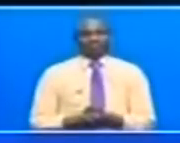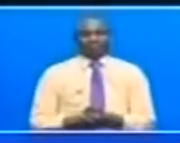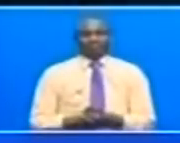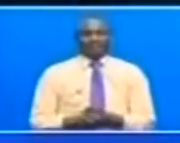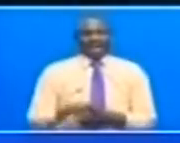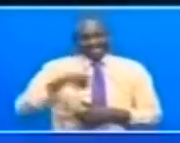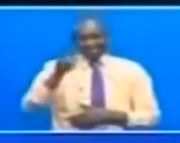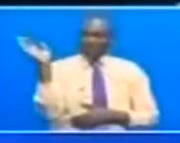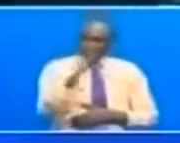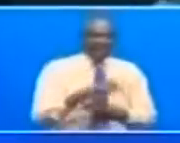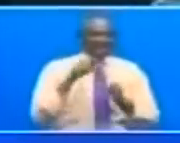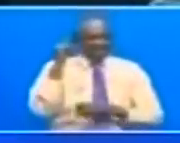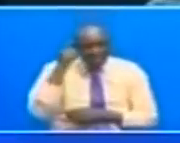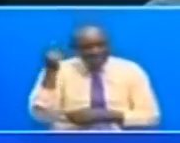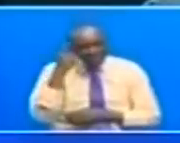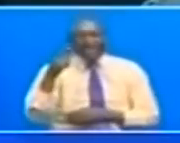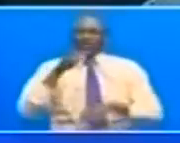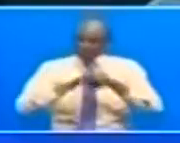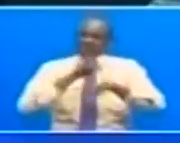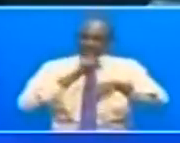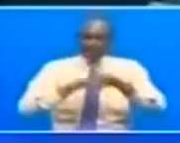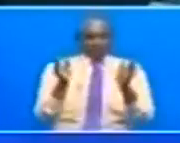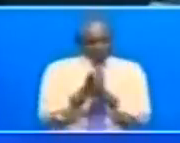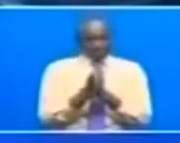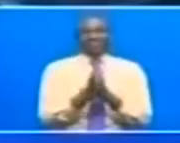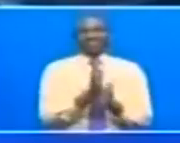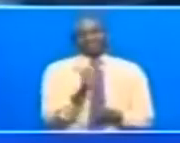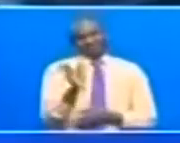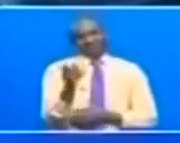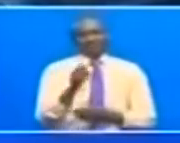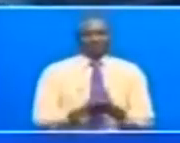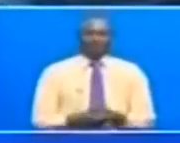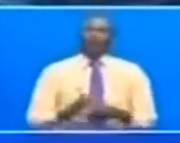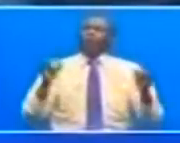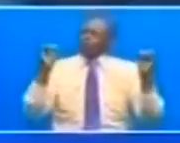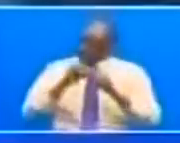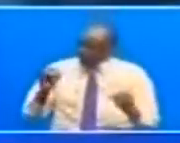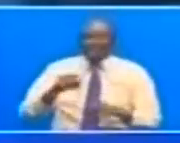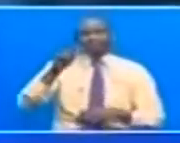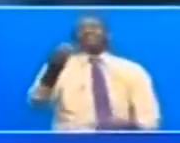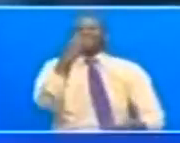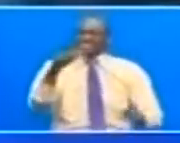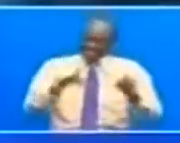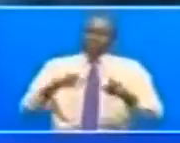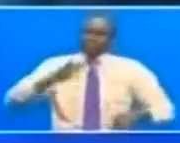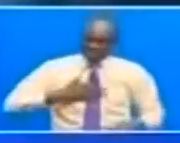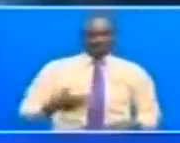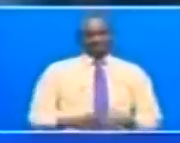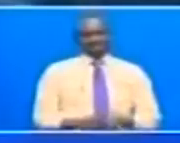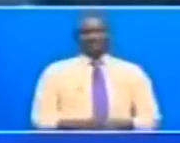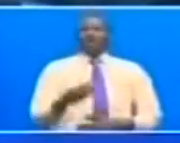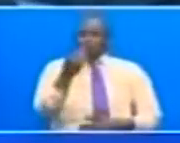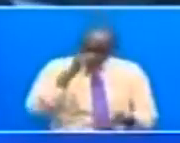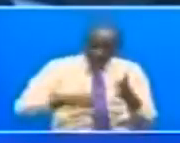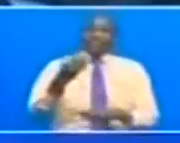She returns with memories of the pleasant moments she spent with her grandson. Oh, ye nakula kama mimi. Chakula ile